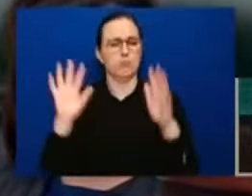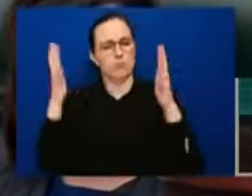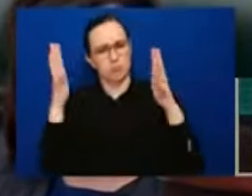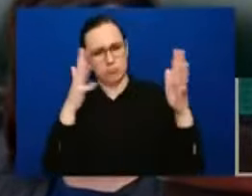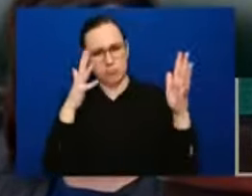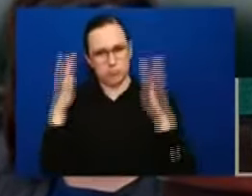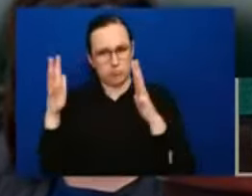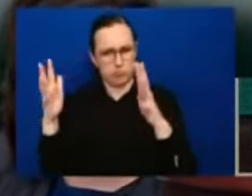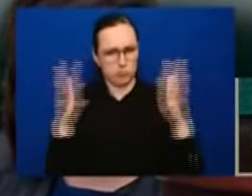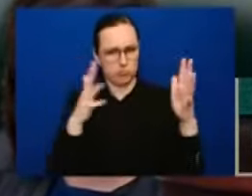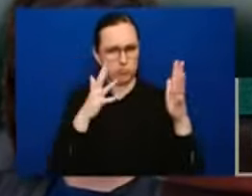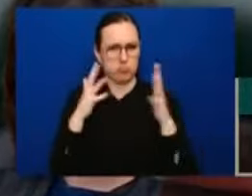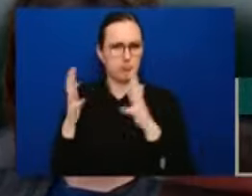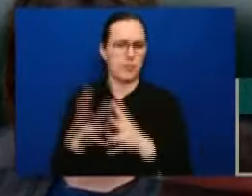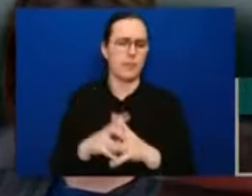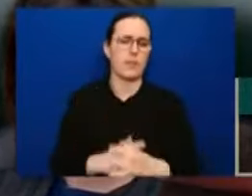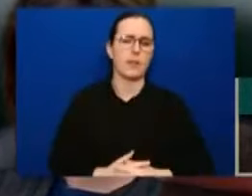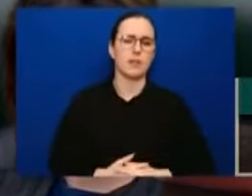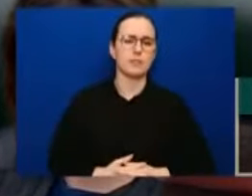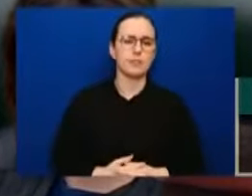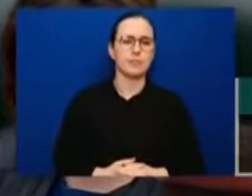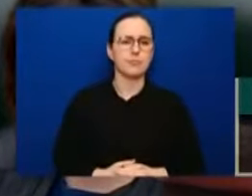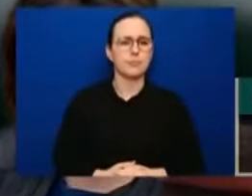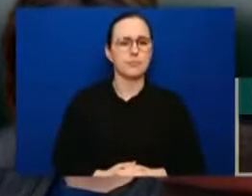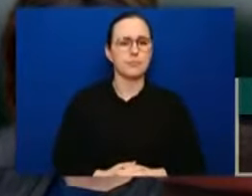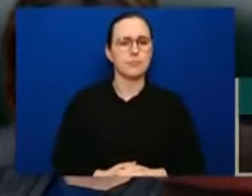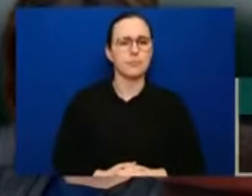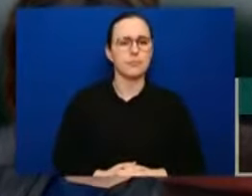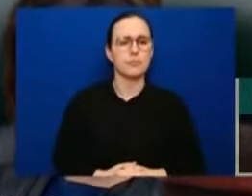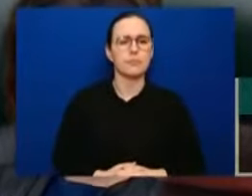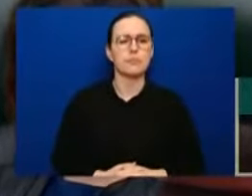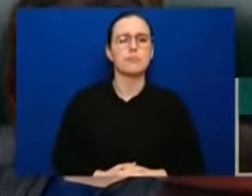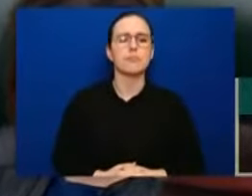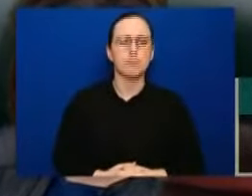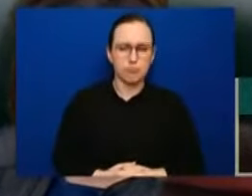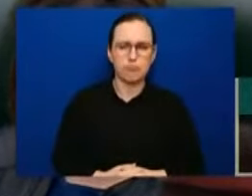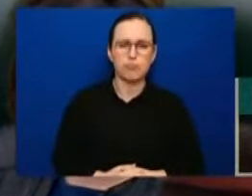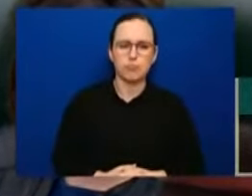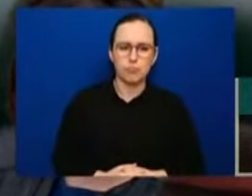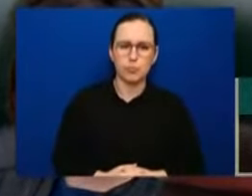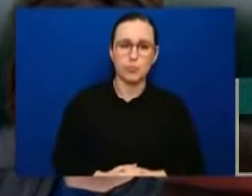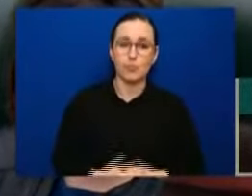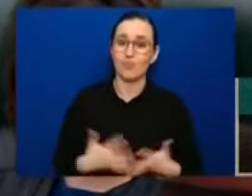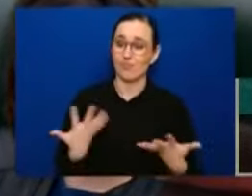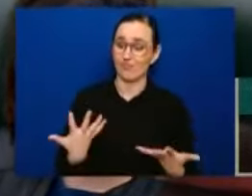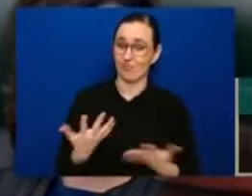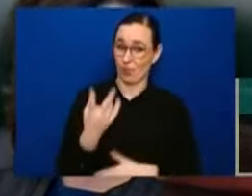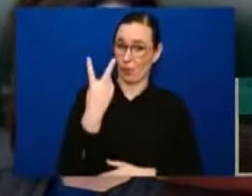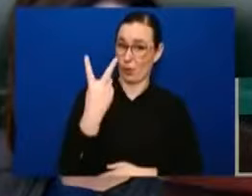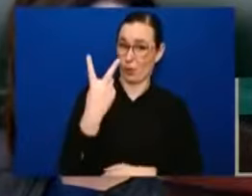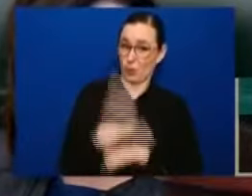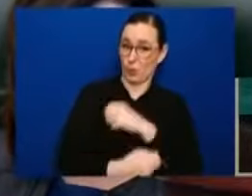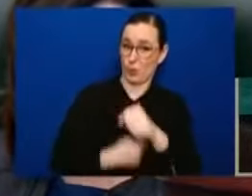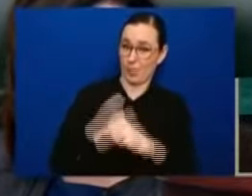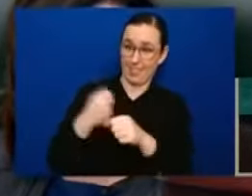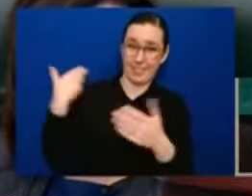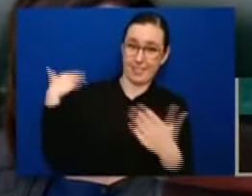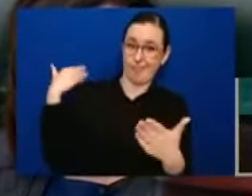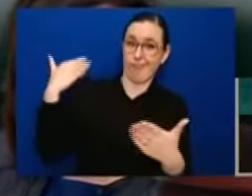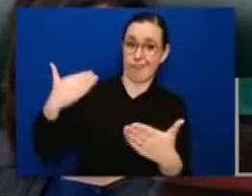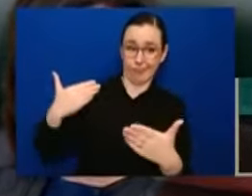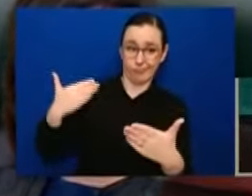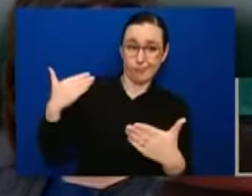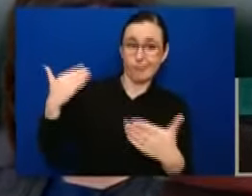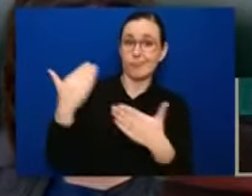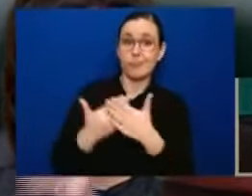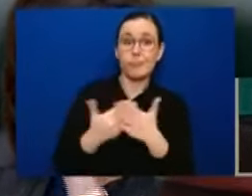The past 2 years has exposed a systemic lack of margin within our healthcare system, and while this has at times put considerable